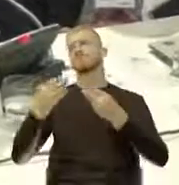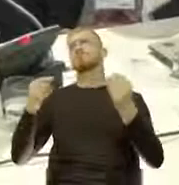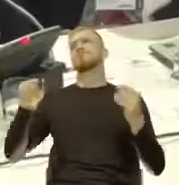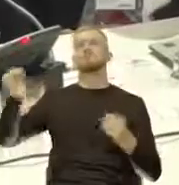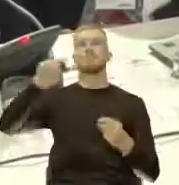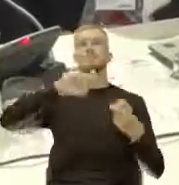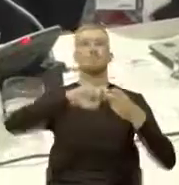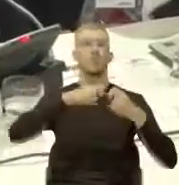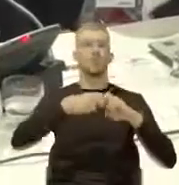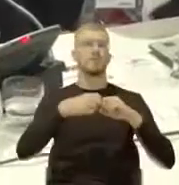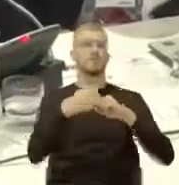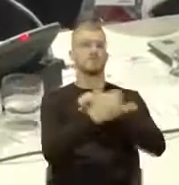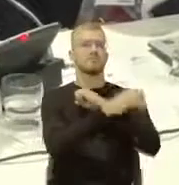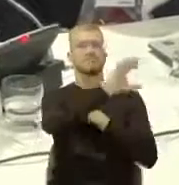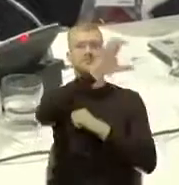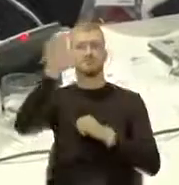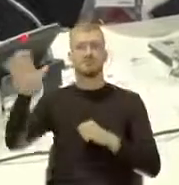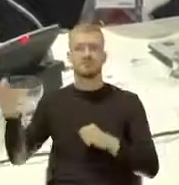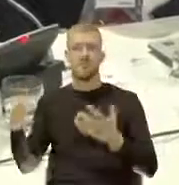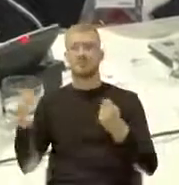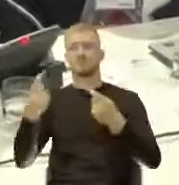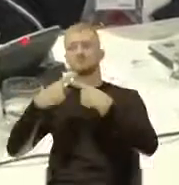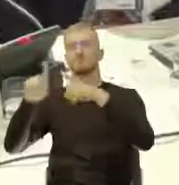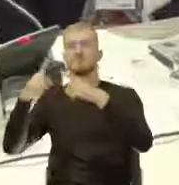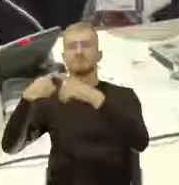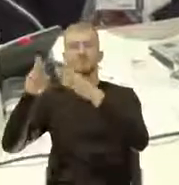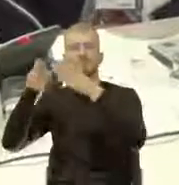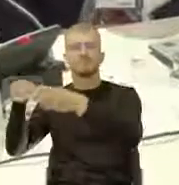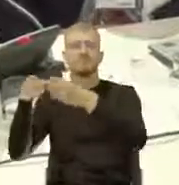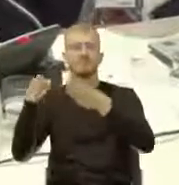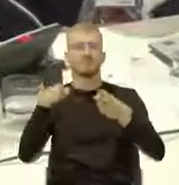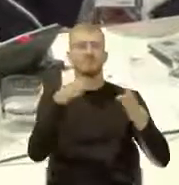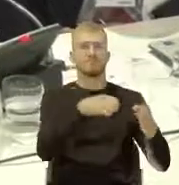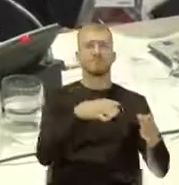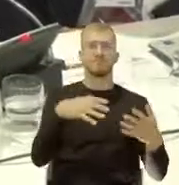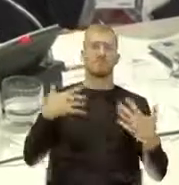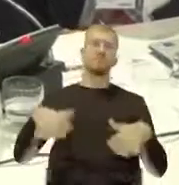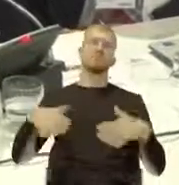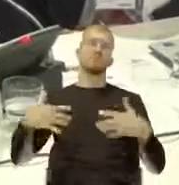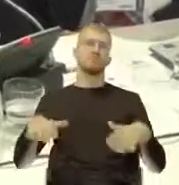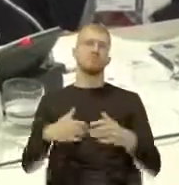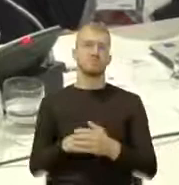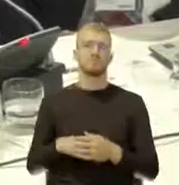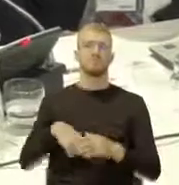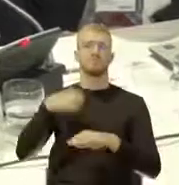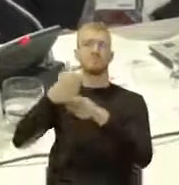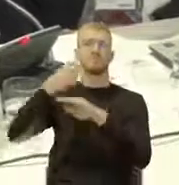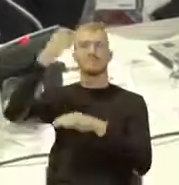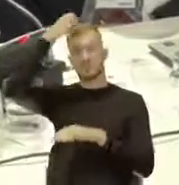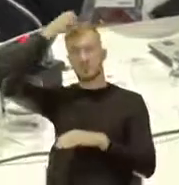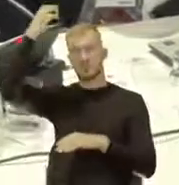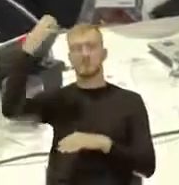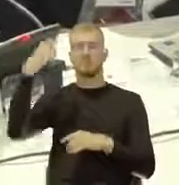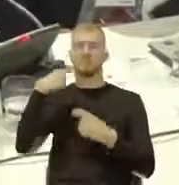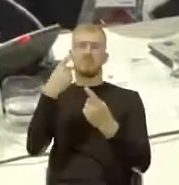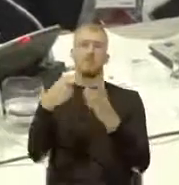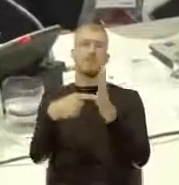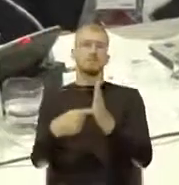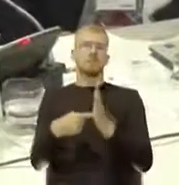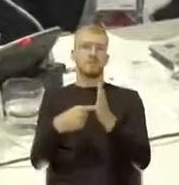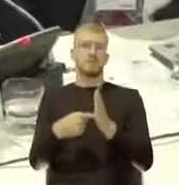And I want to give you an example at the moment for the problem of climate change and how